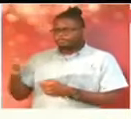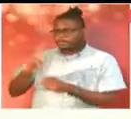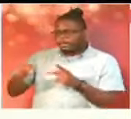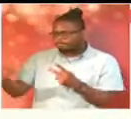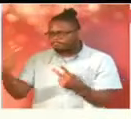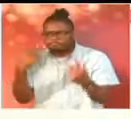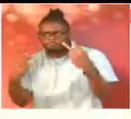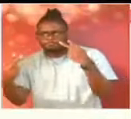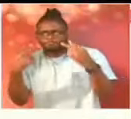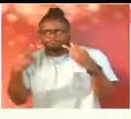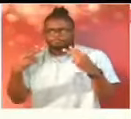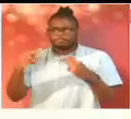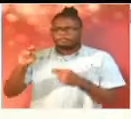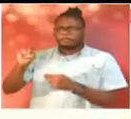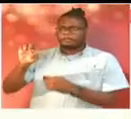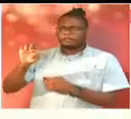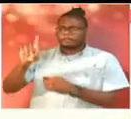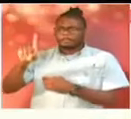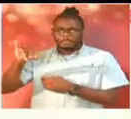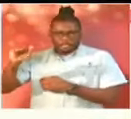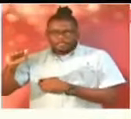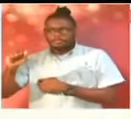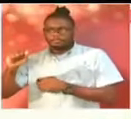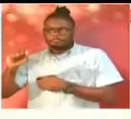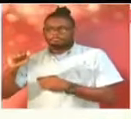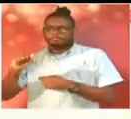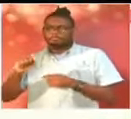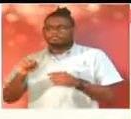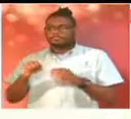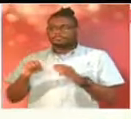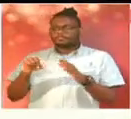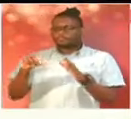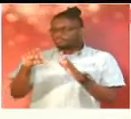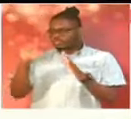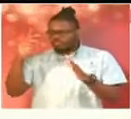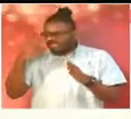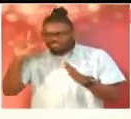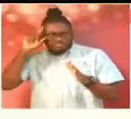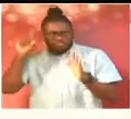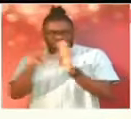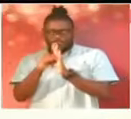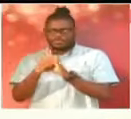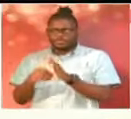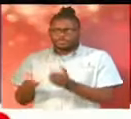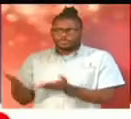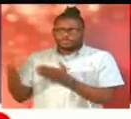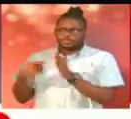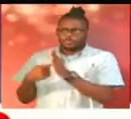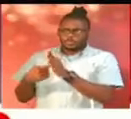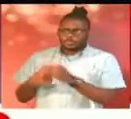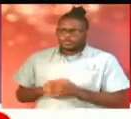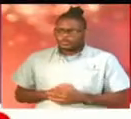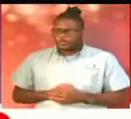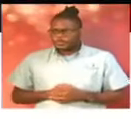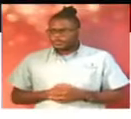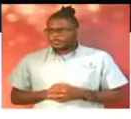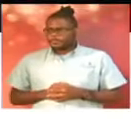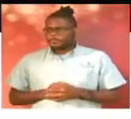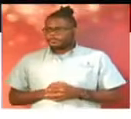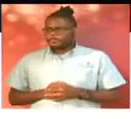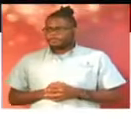update is as follows. May I have the first slide, please? As at the 15th of June at 4